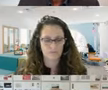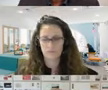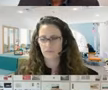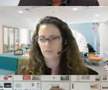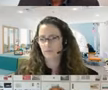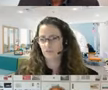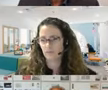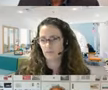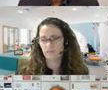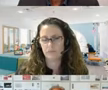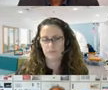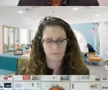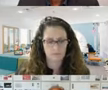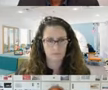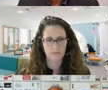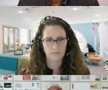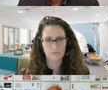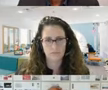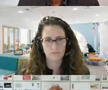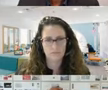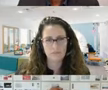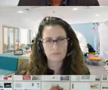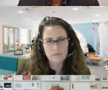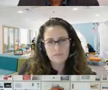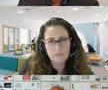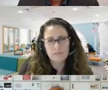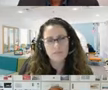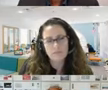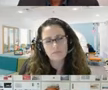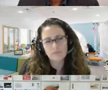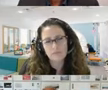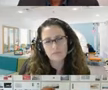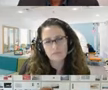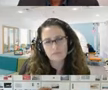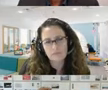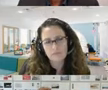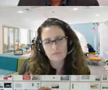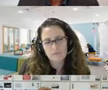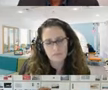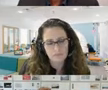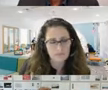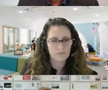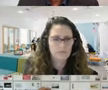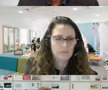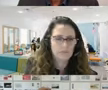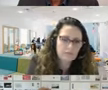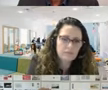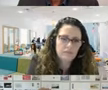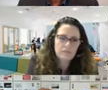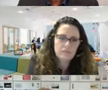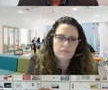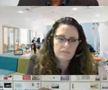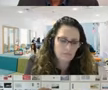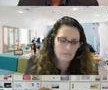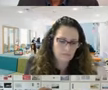raw exterior, and the interior is a lot smoother. And this differentiates the inside from the outside space. It's a more colorful inside. This